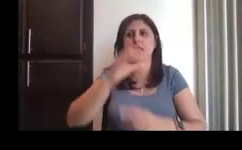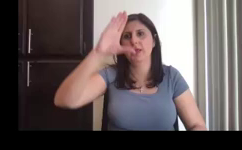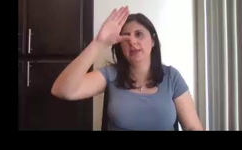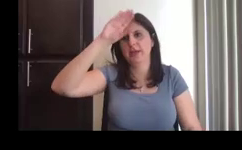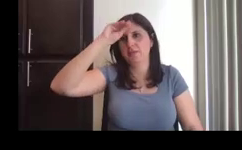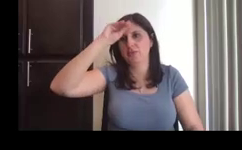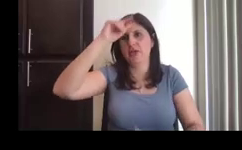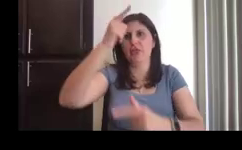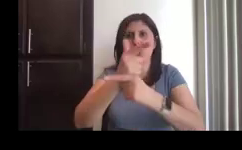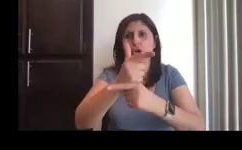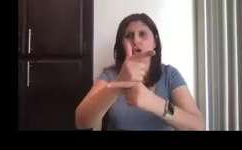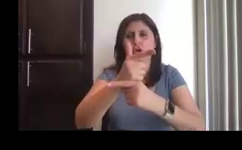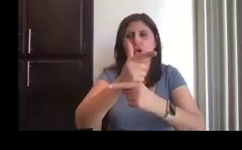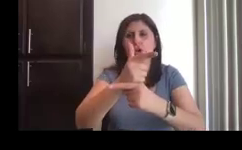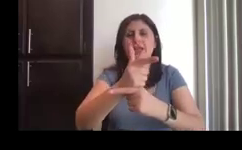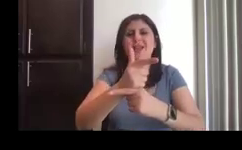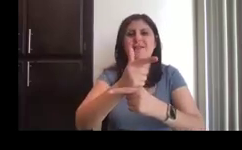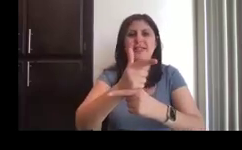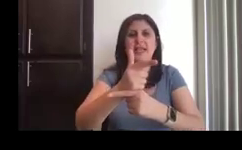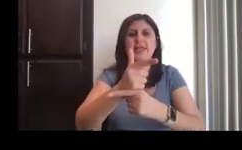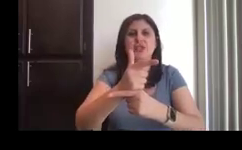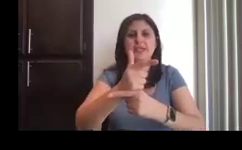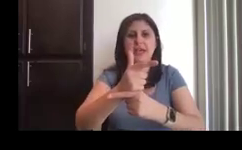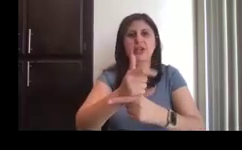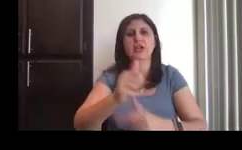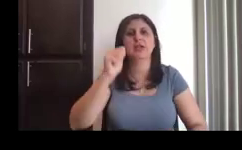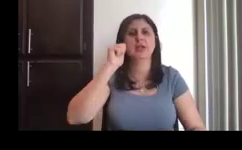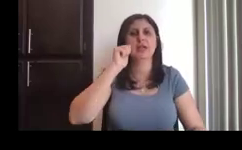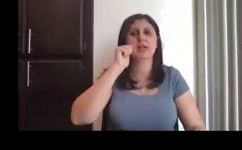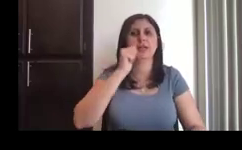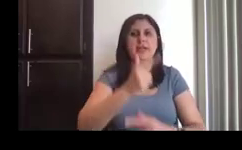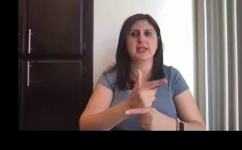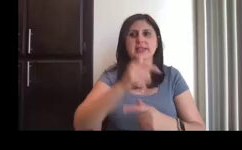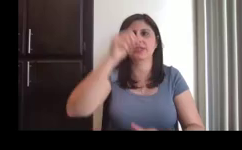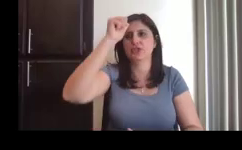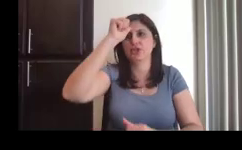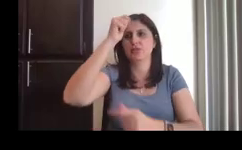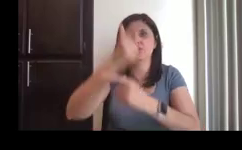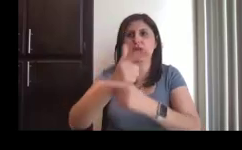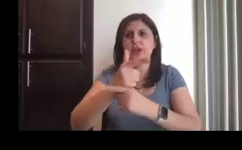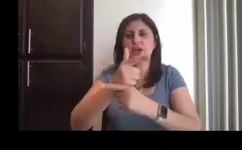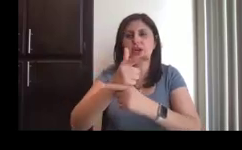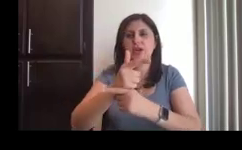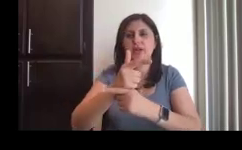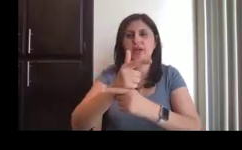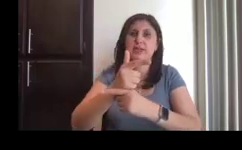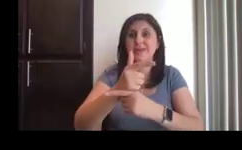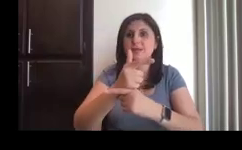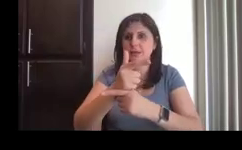Sister and brother. If I sign them together, I sign sister,